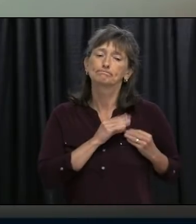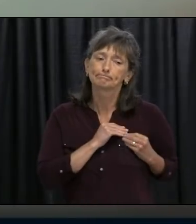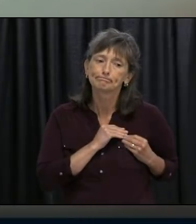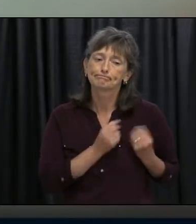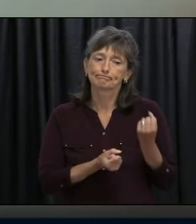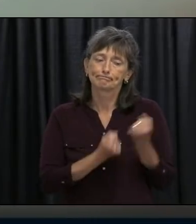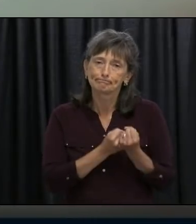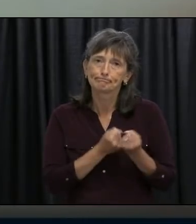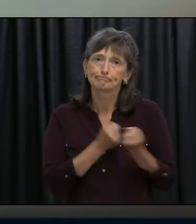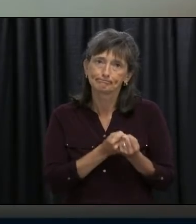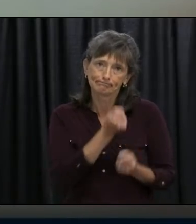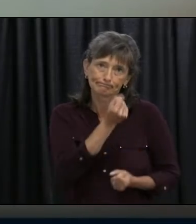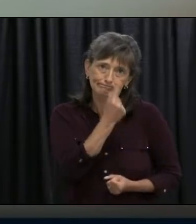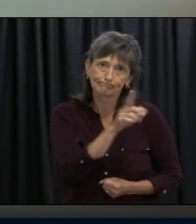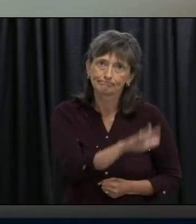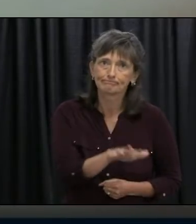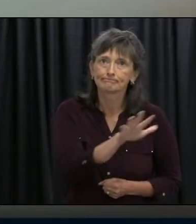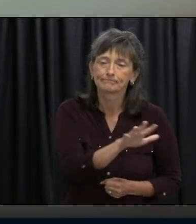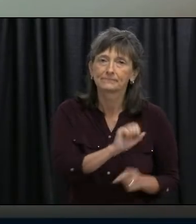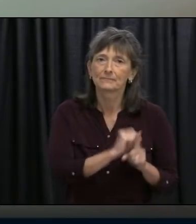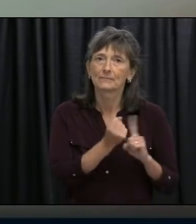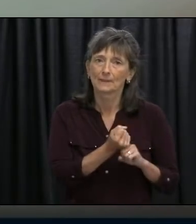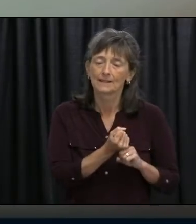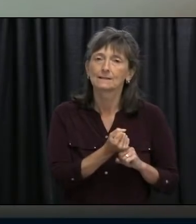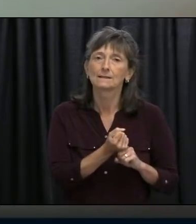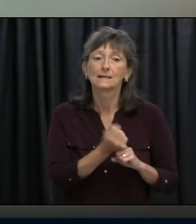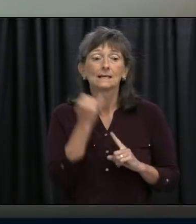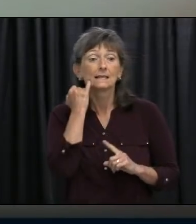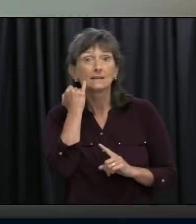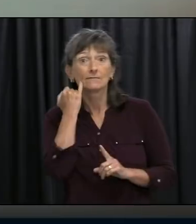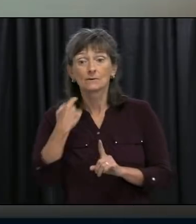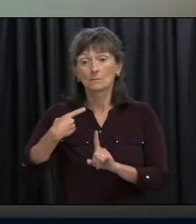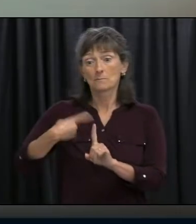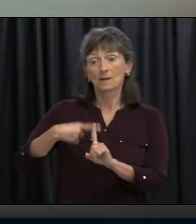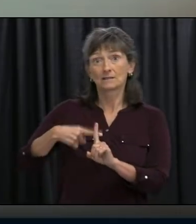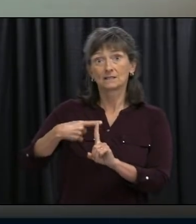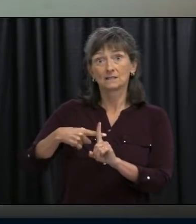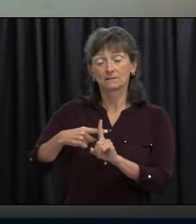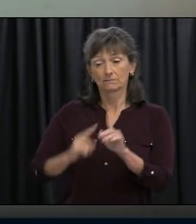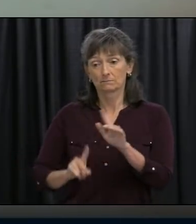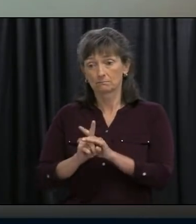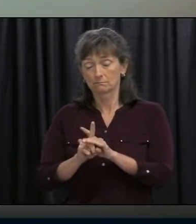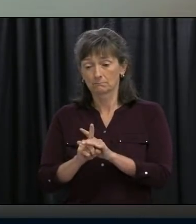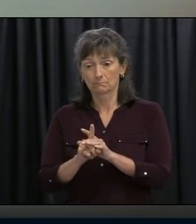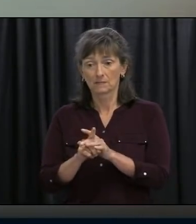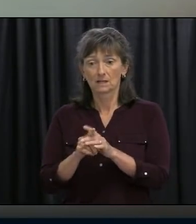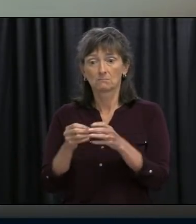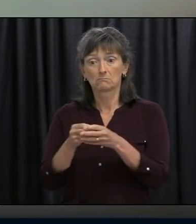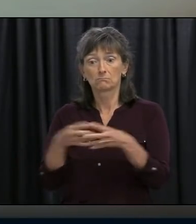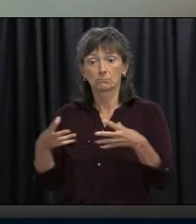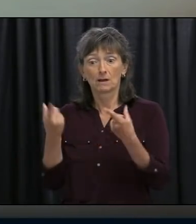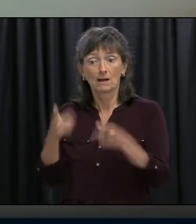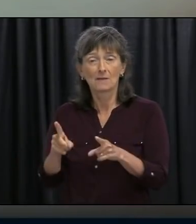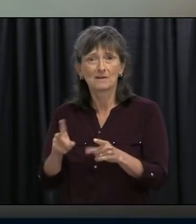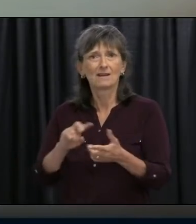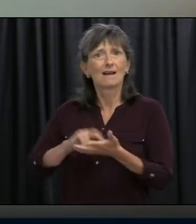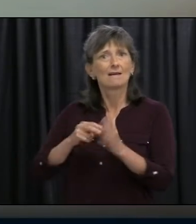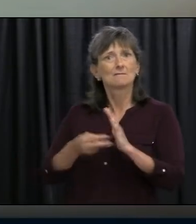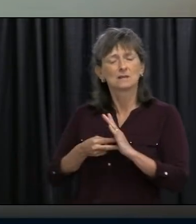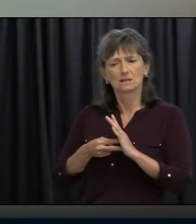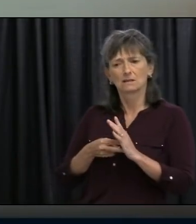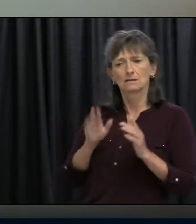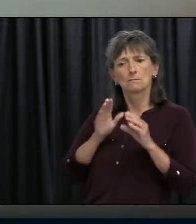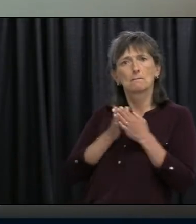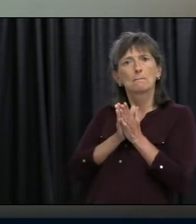understanding. If people who test positive for COVID-19 feel vilified, others will most certainly feel reluctant to come